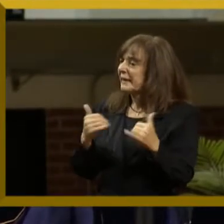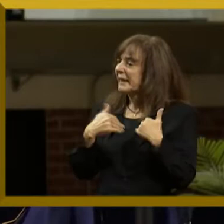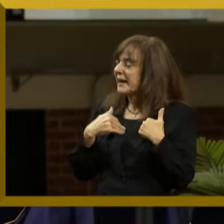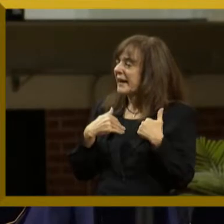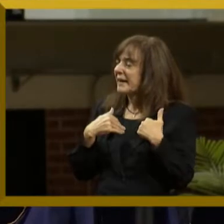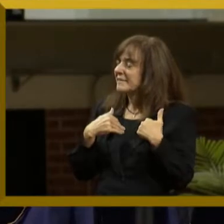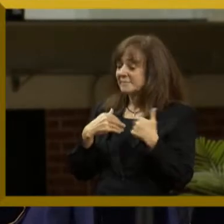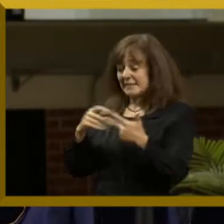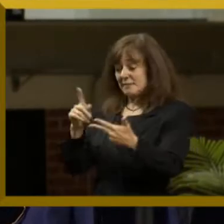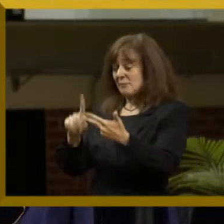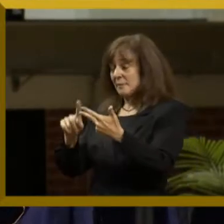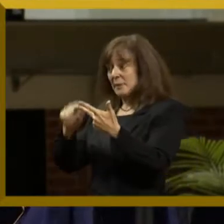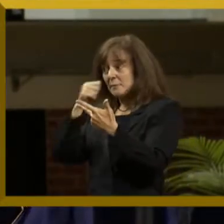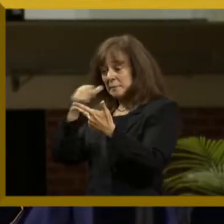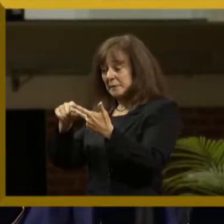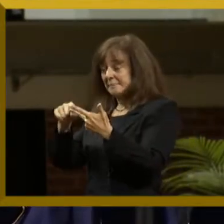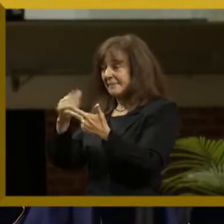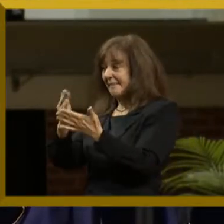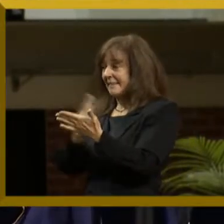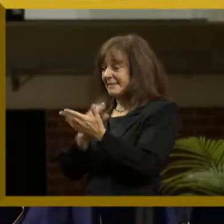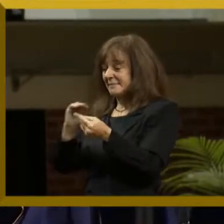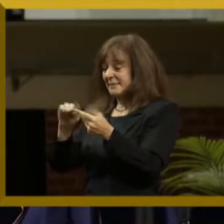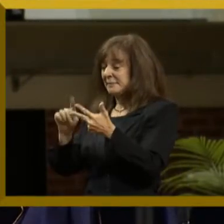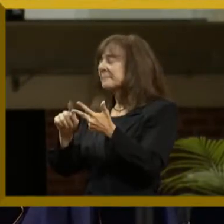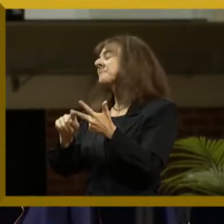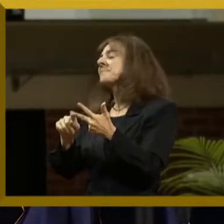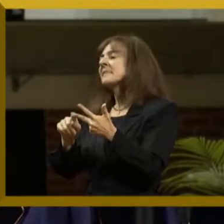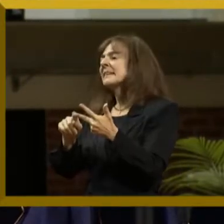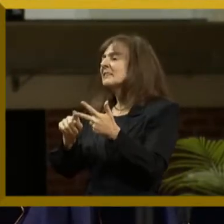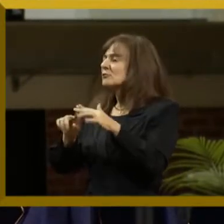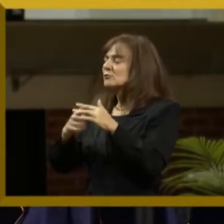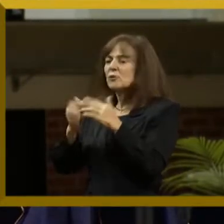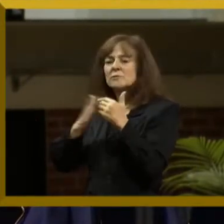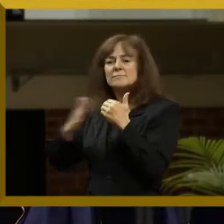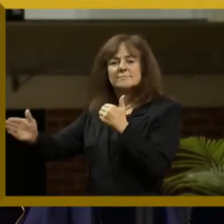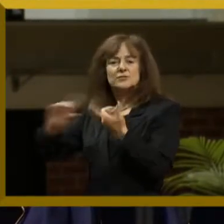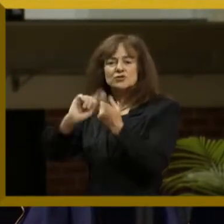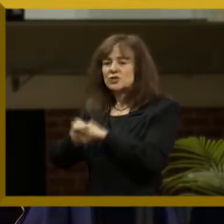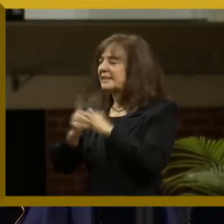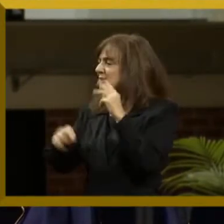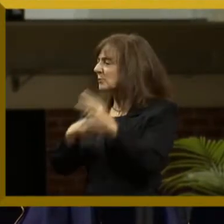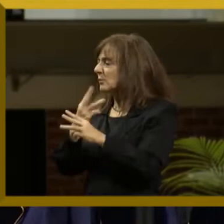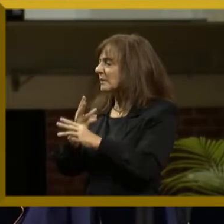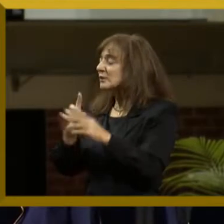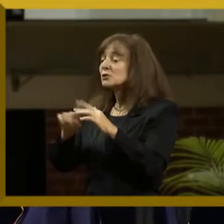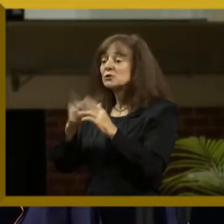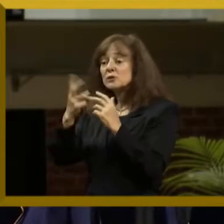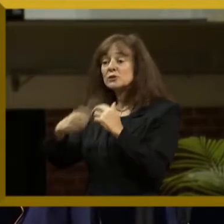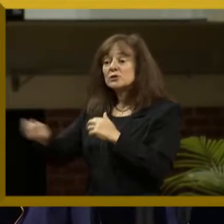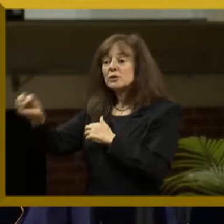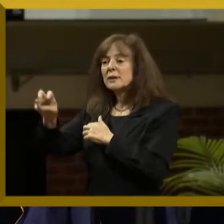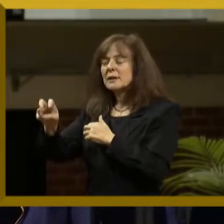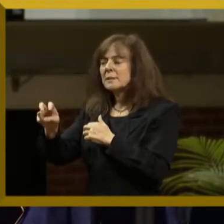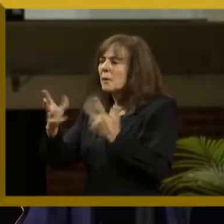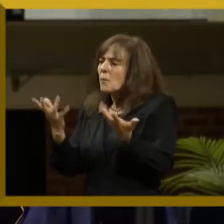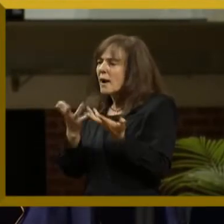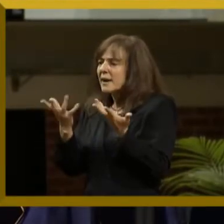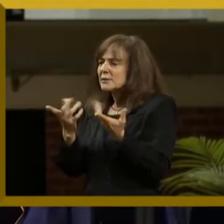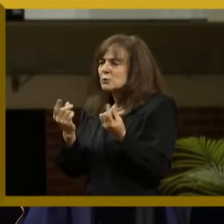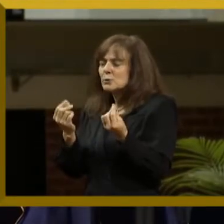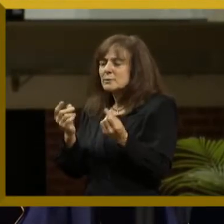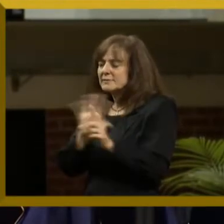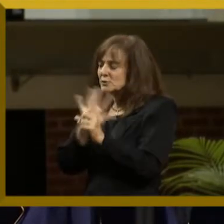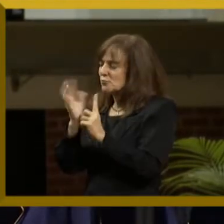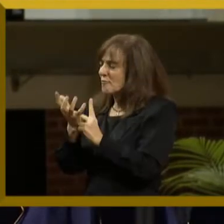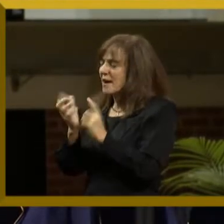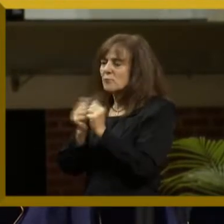Last but not least, lesson number 3. As you set out to make a difference in this world, start the journey by surrounding yourself with good